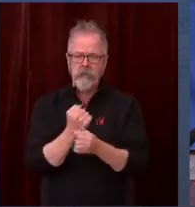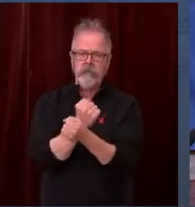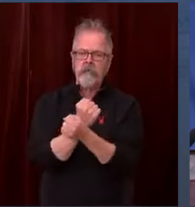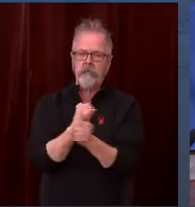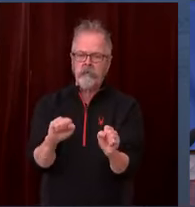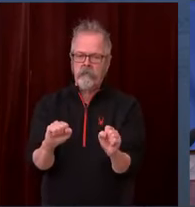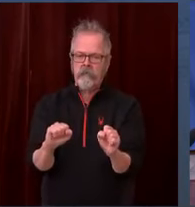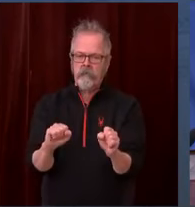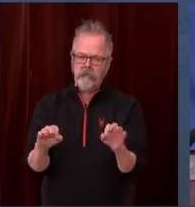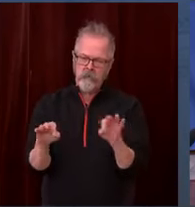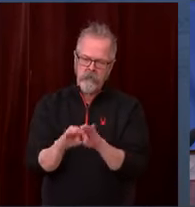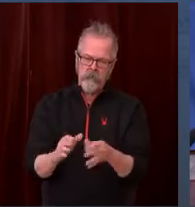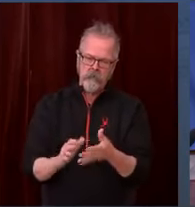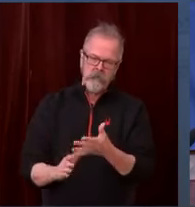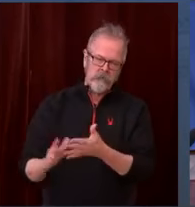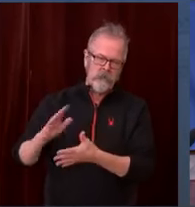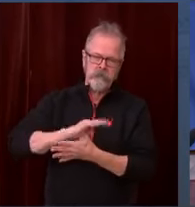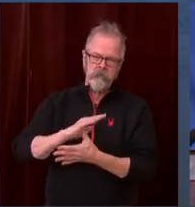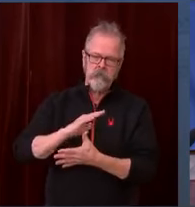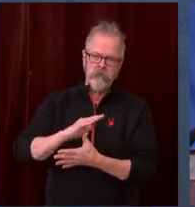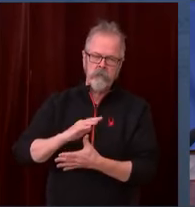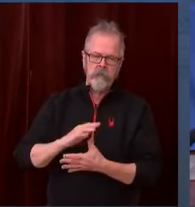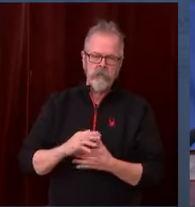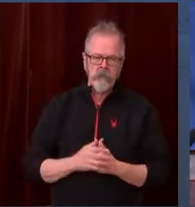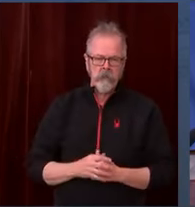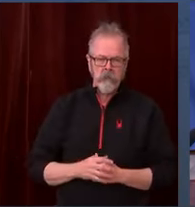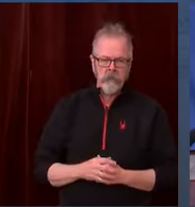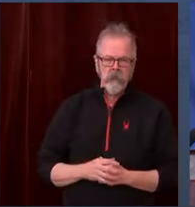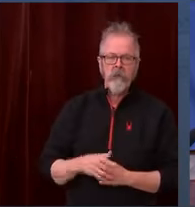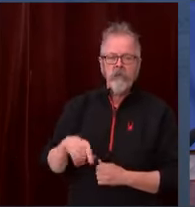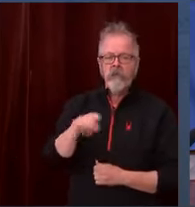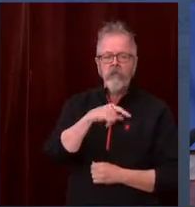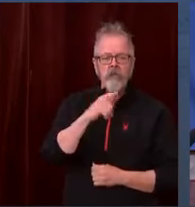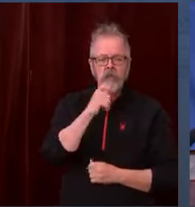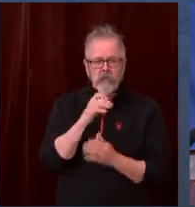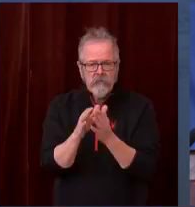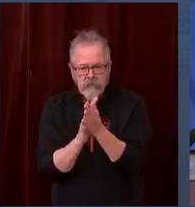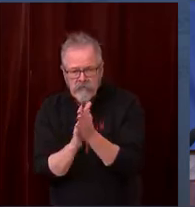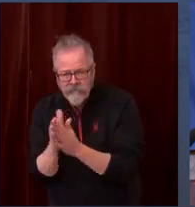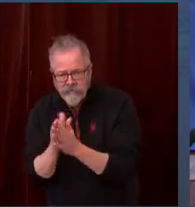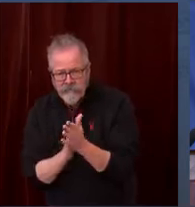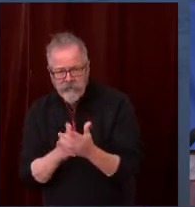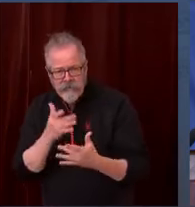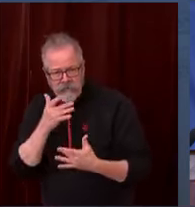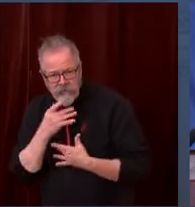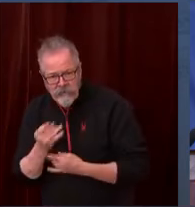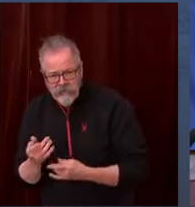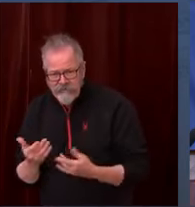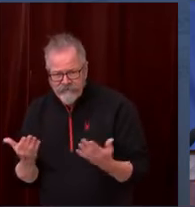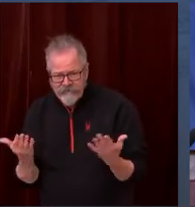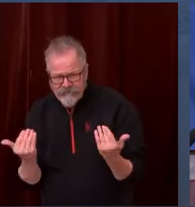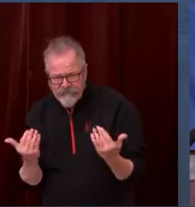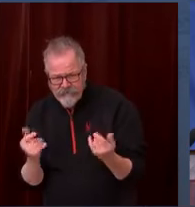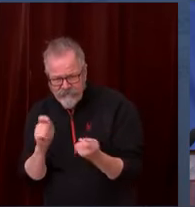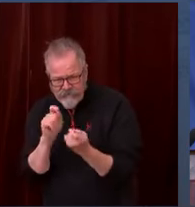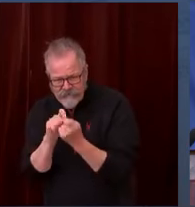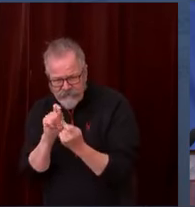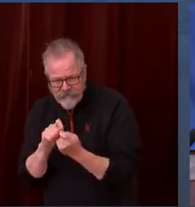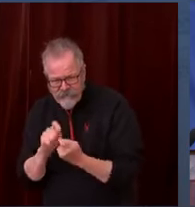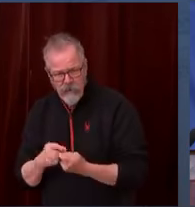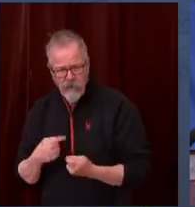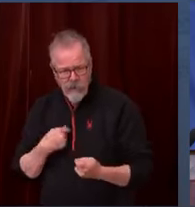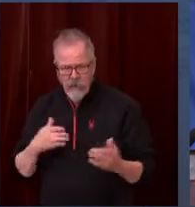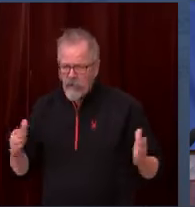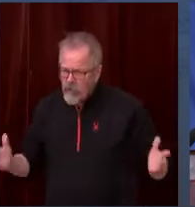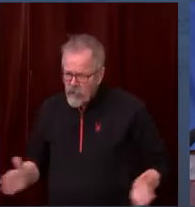are interested in this subject to sit down with the department and listen to their plans on how they're